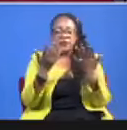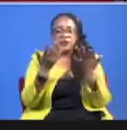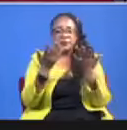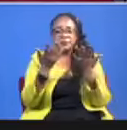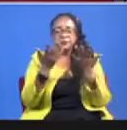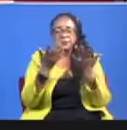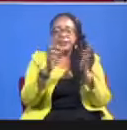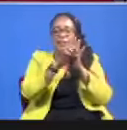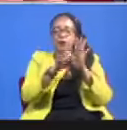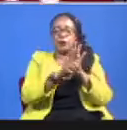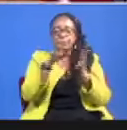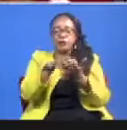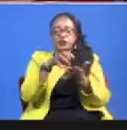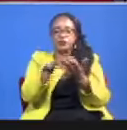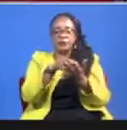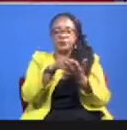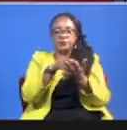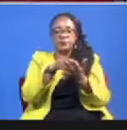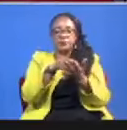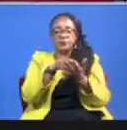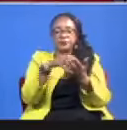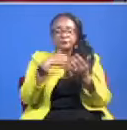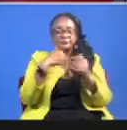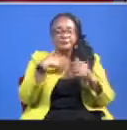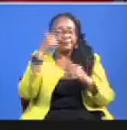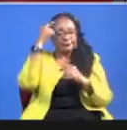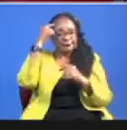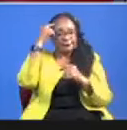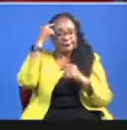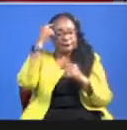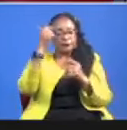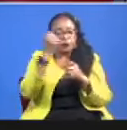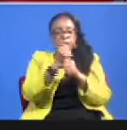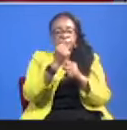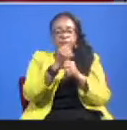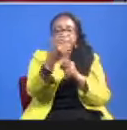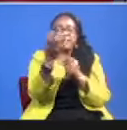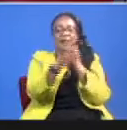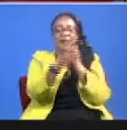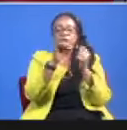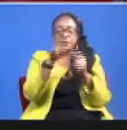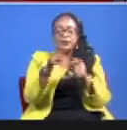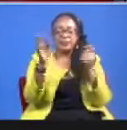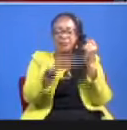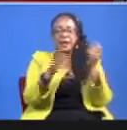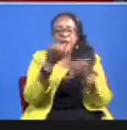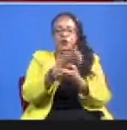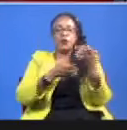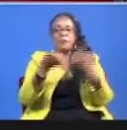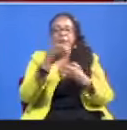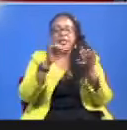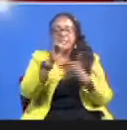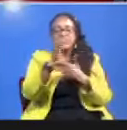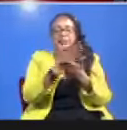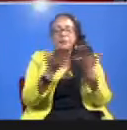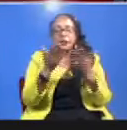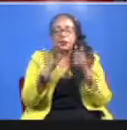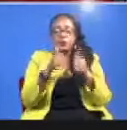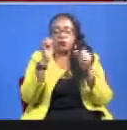thing. So regardless of what the legal position will be, I think to extricate the country from this very